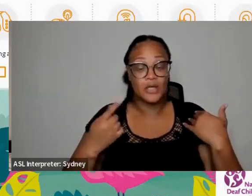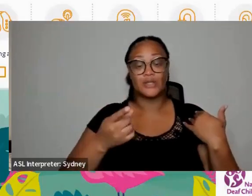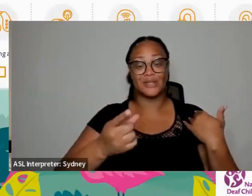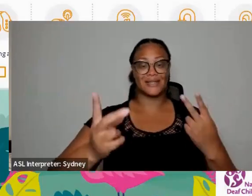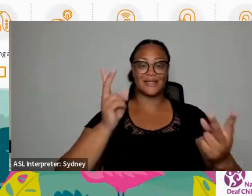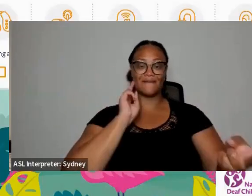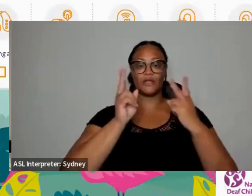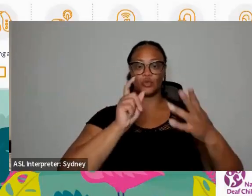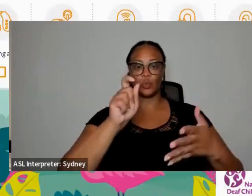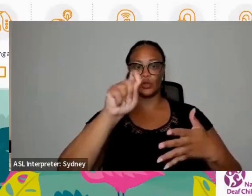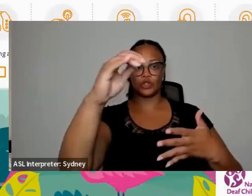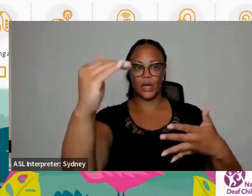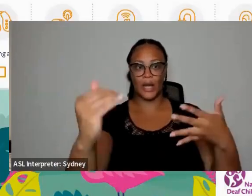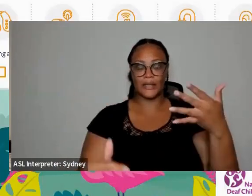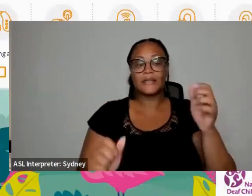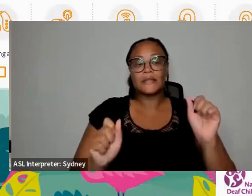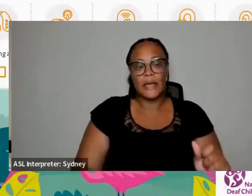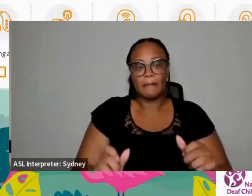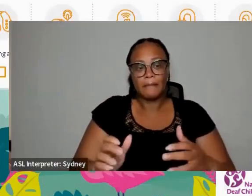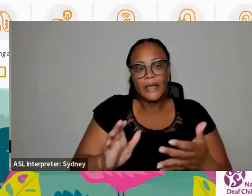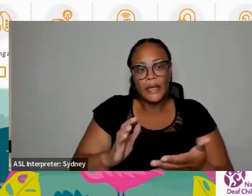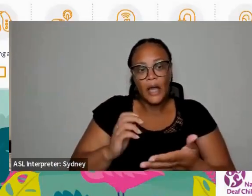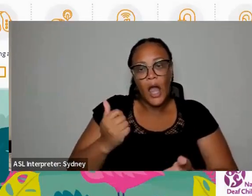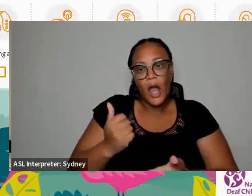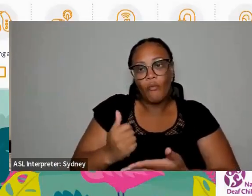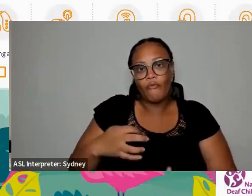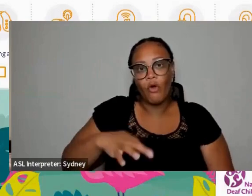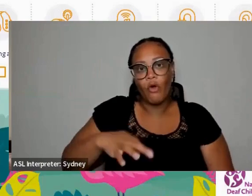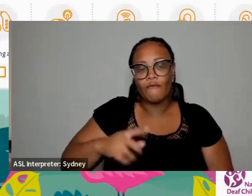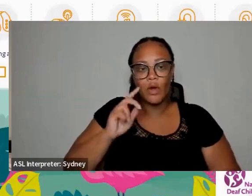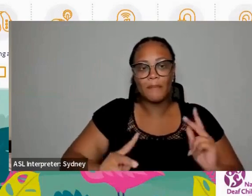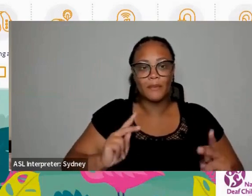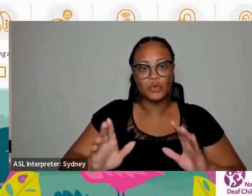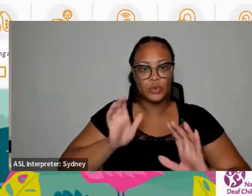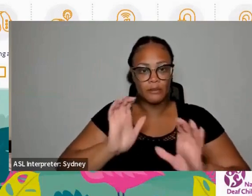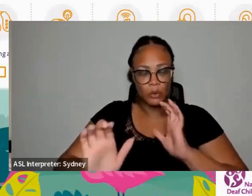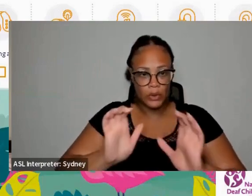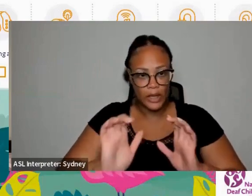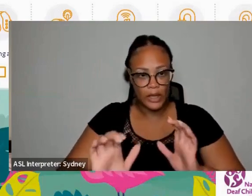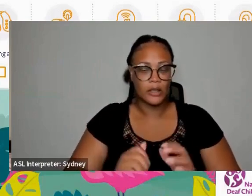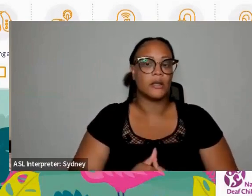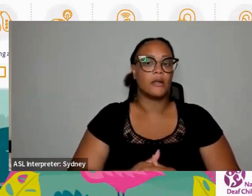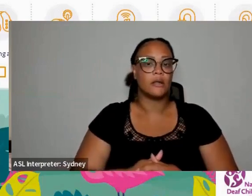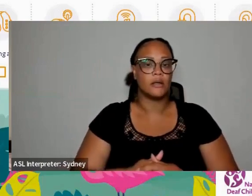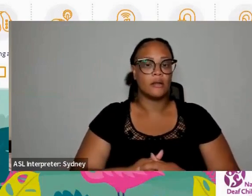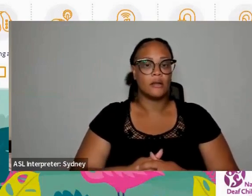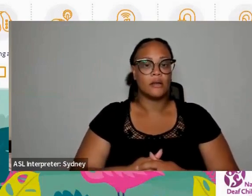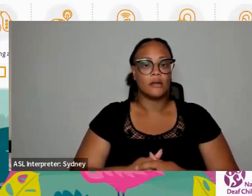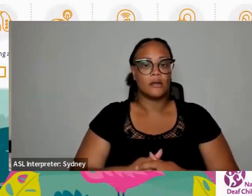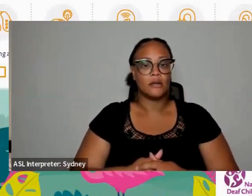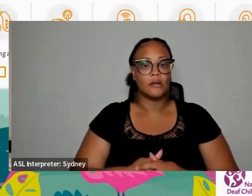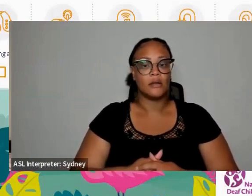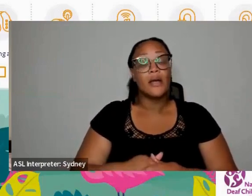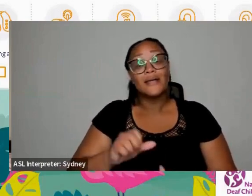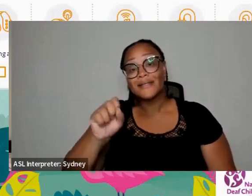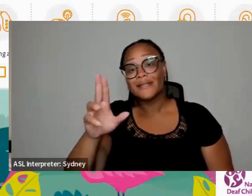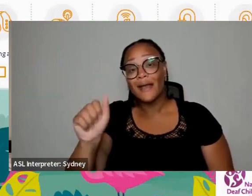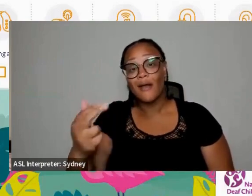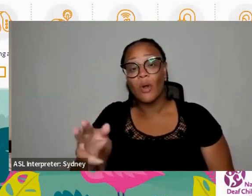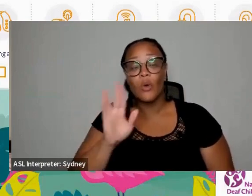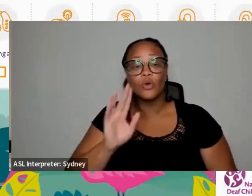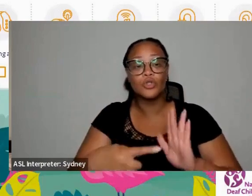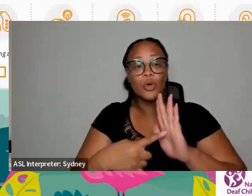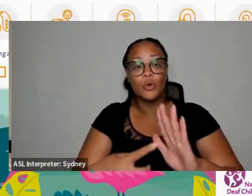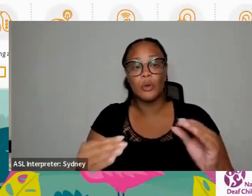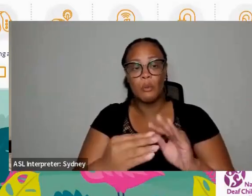with people within the community. So maybe having a laminated communication board, which Sarah will show some examples of later on,